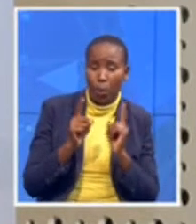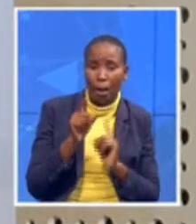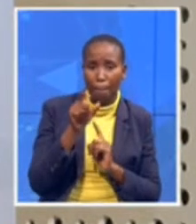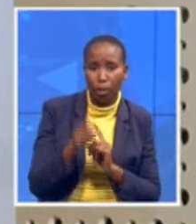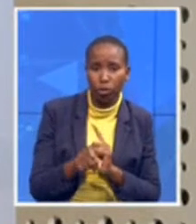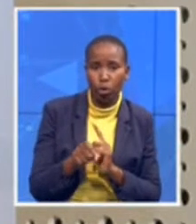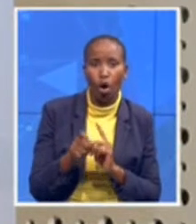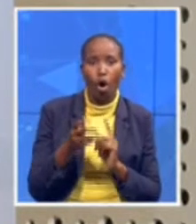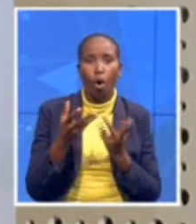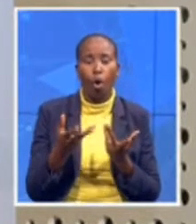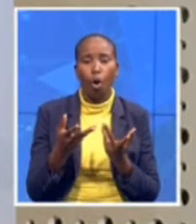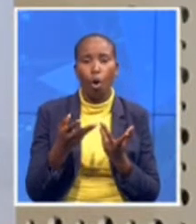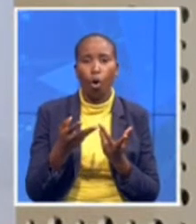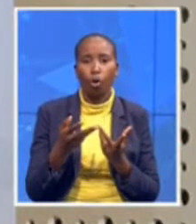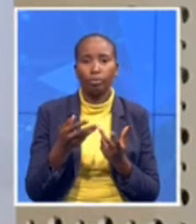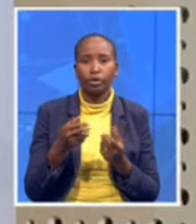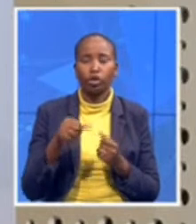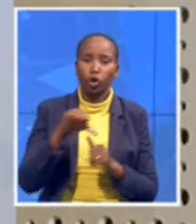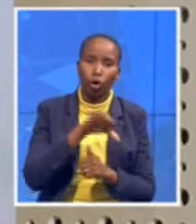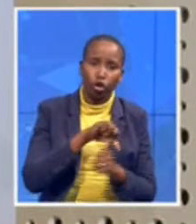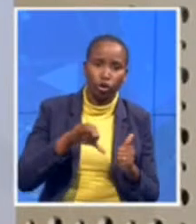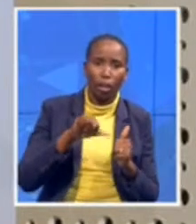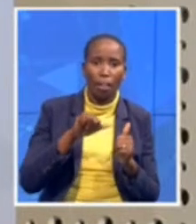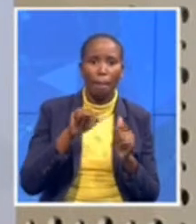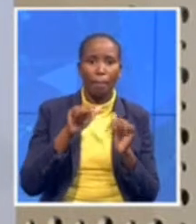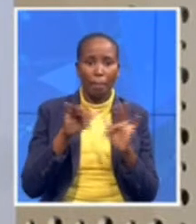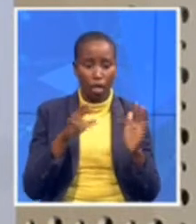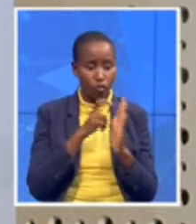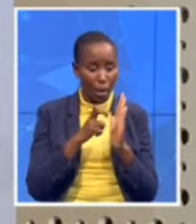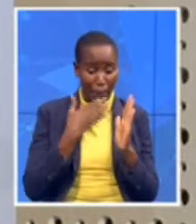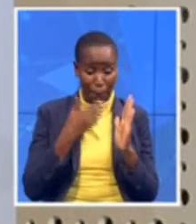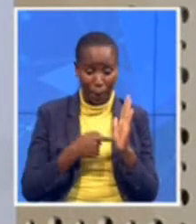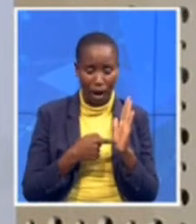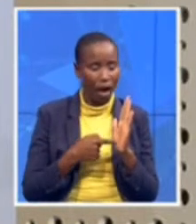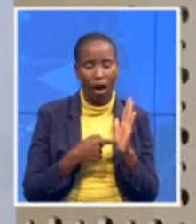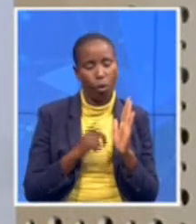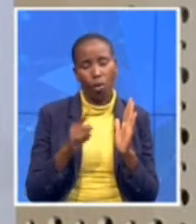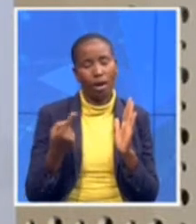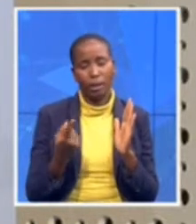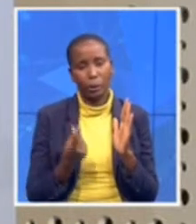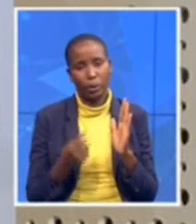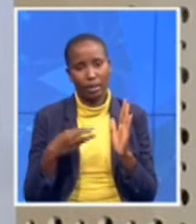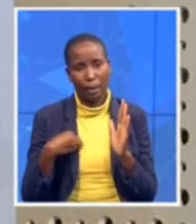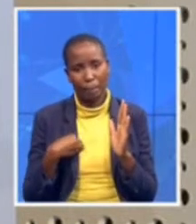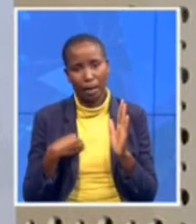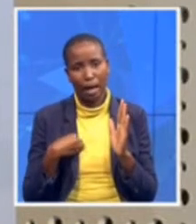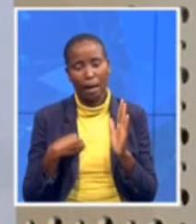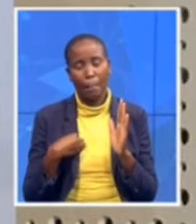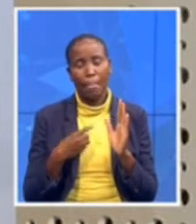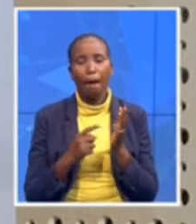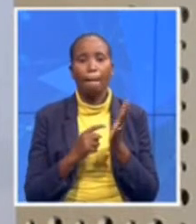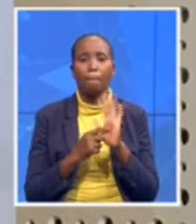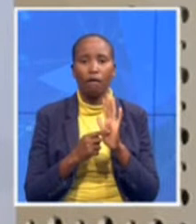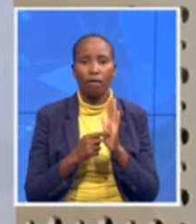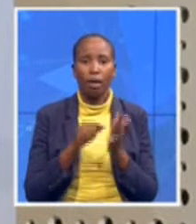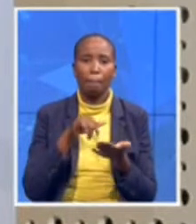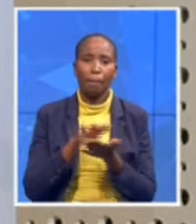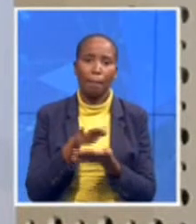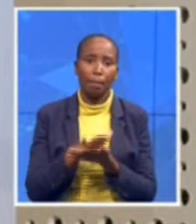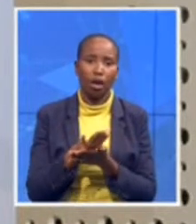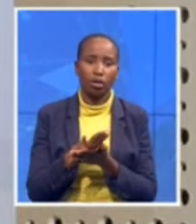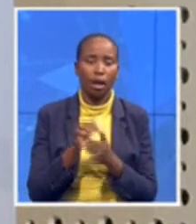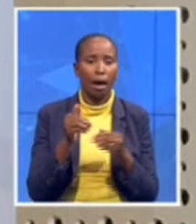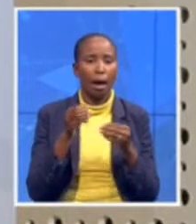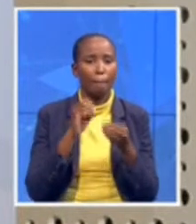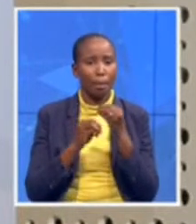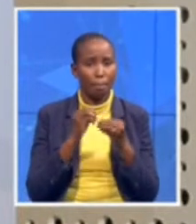remain unregulated. The Films and Publication Amendment Act seeks to achieve exactly